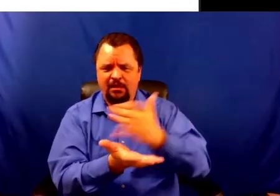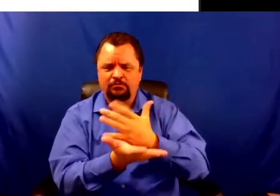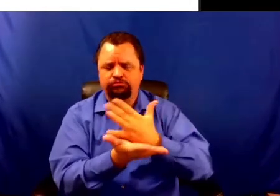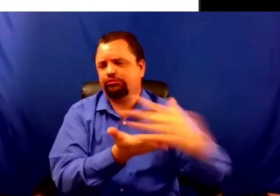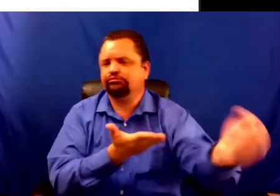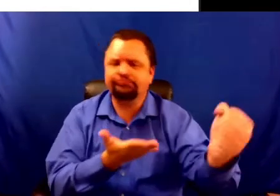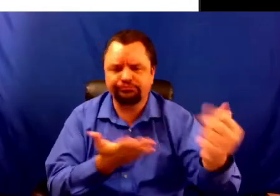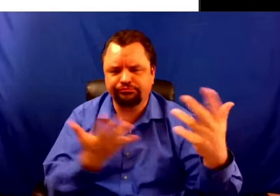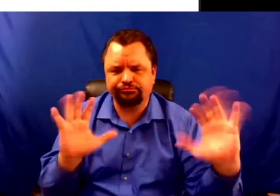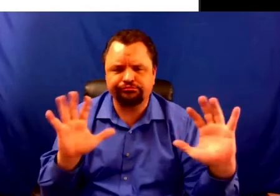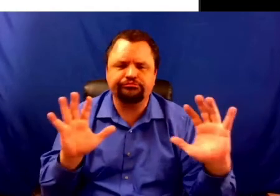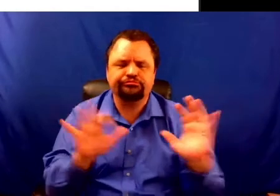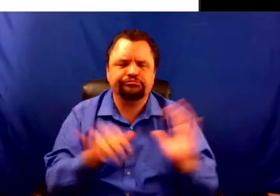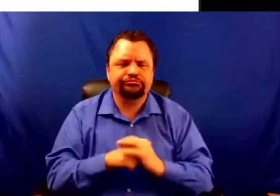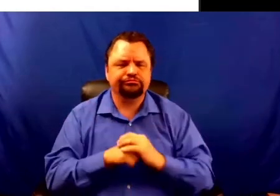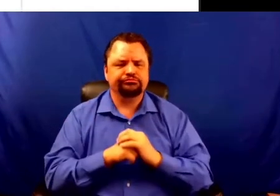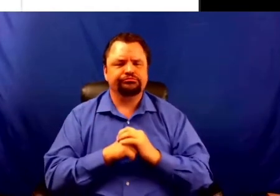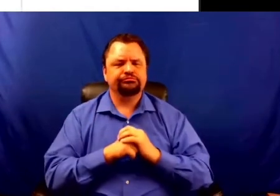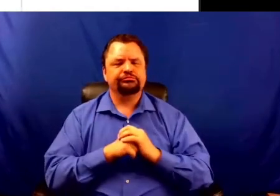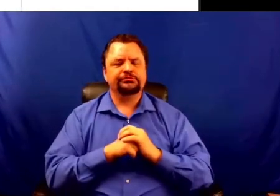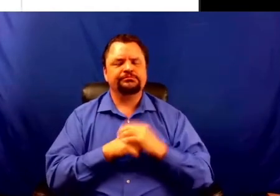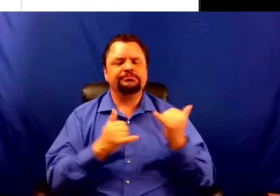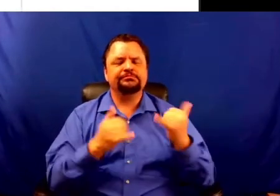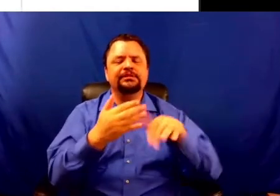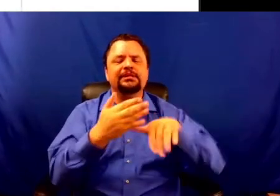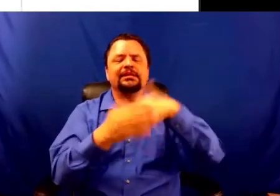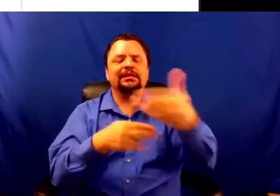Let's go with next slide.